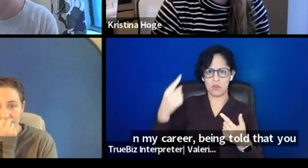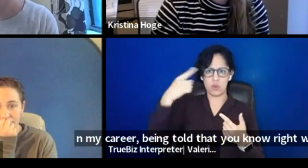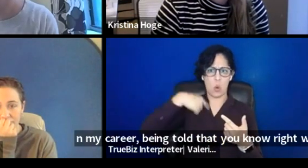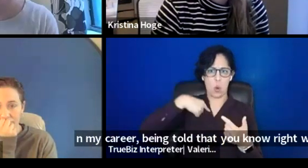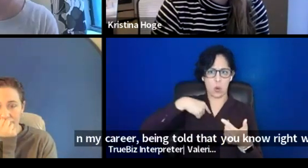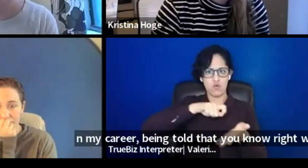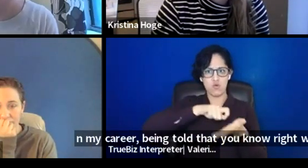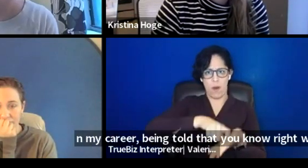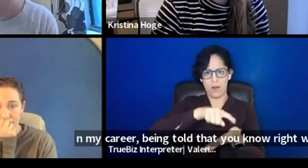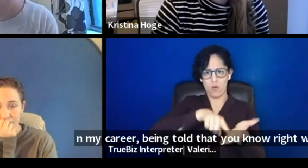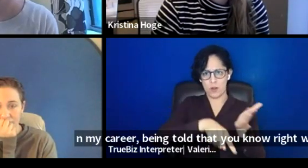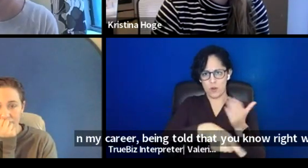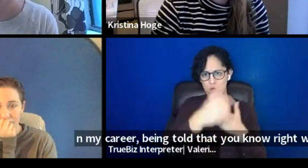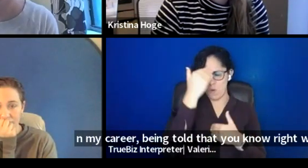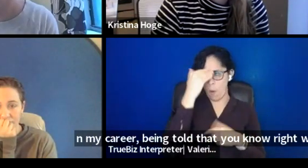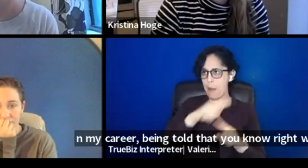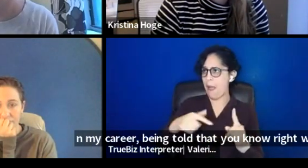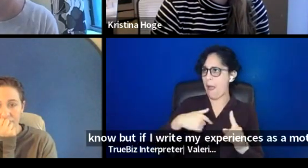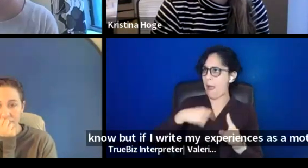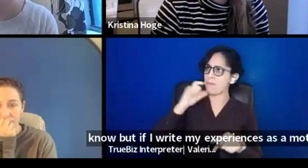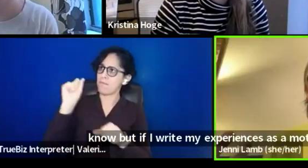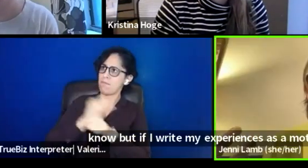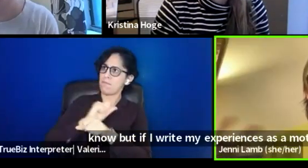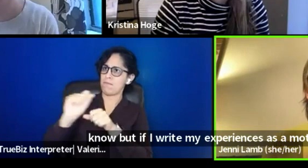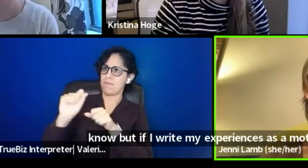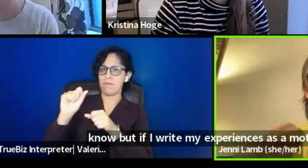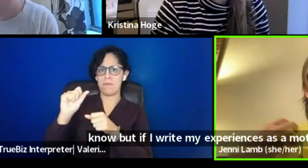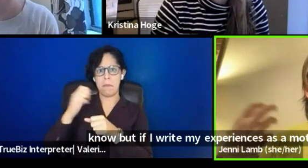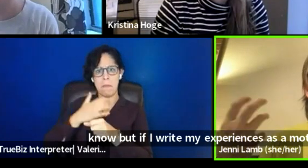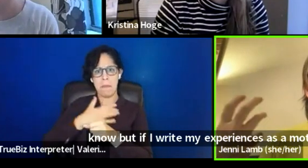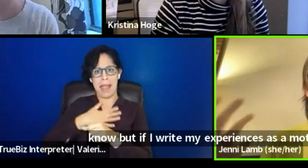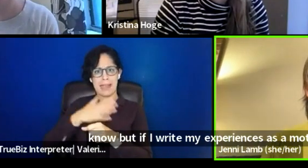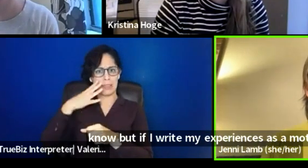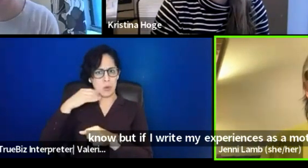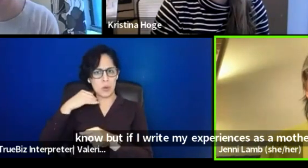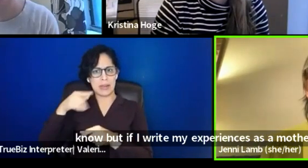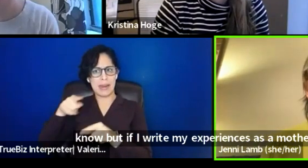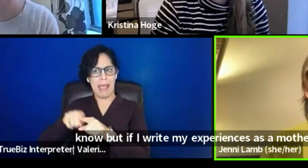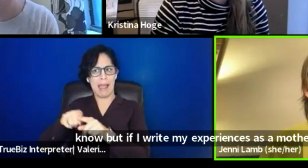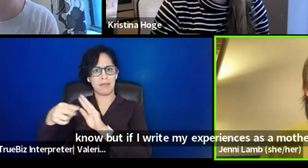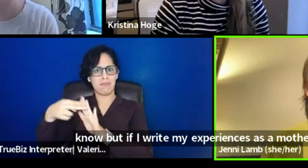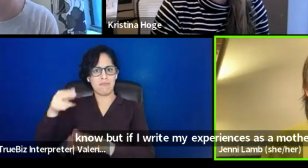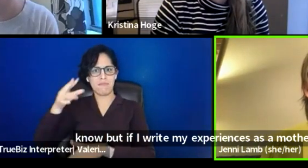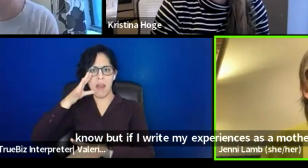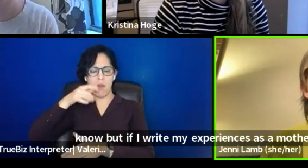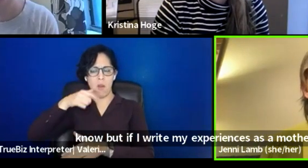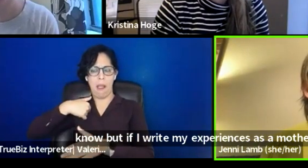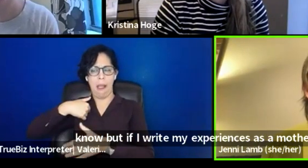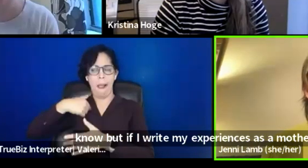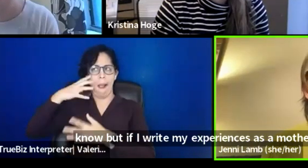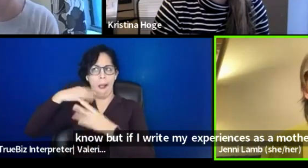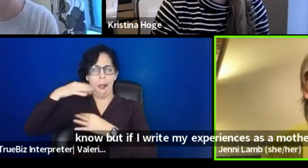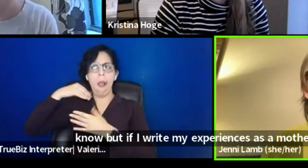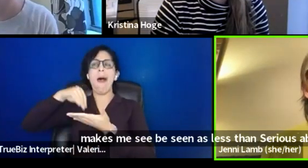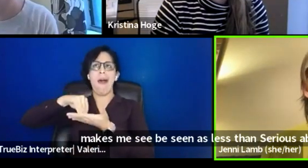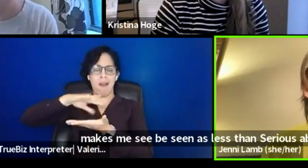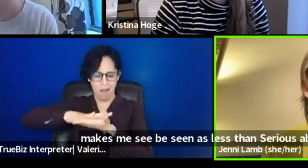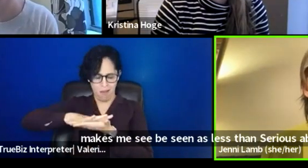write my experiences as a mother, that makes me be seen as less than serious about